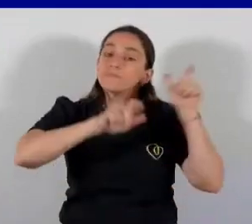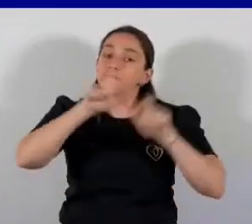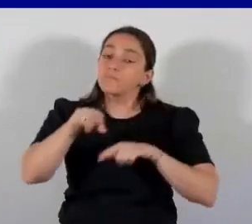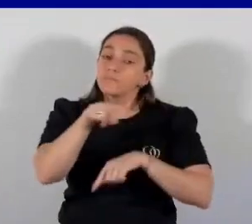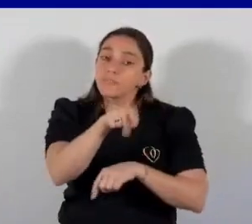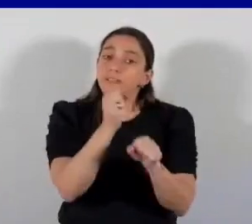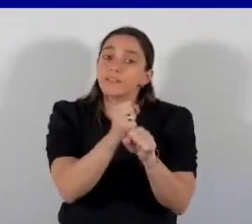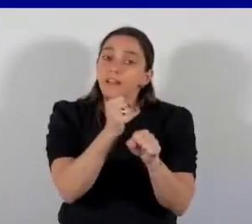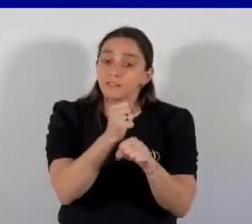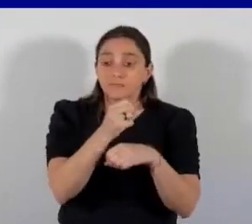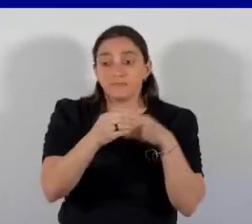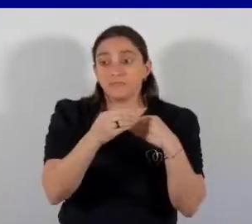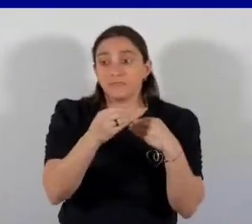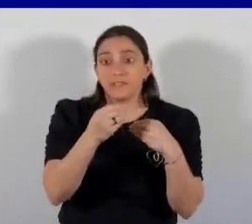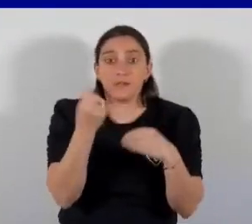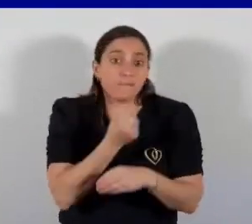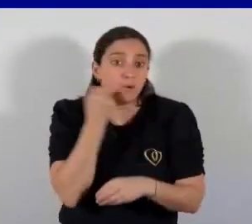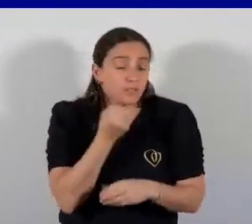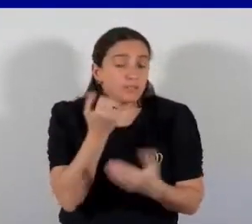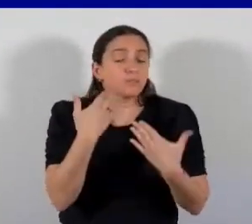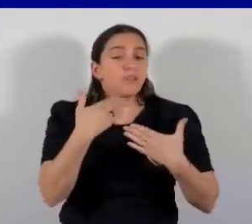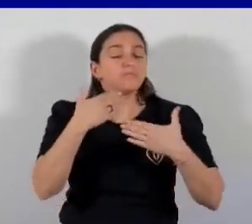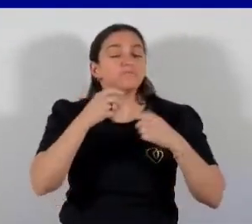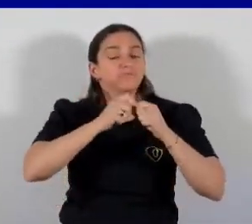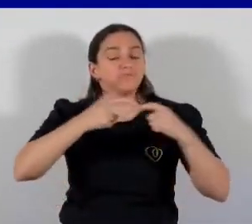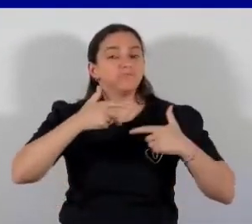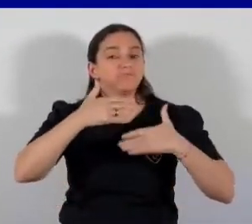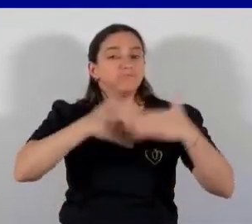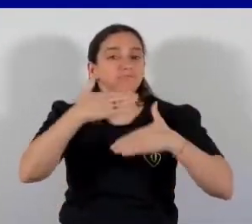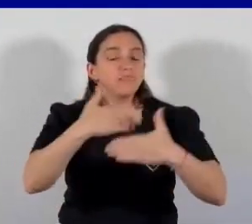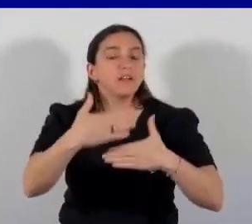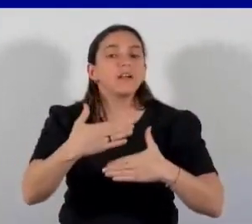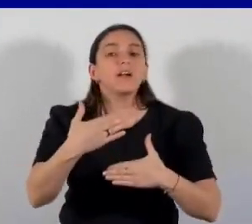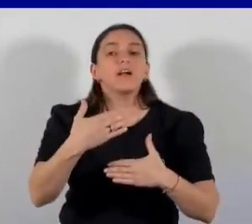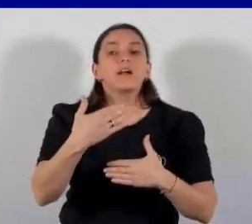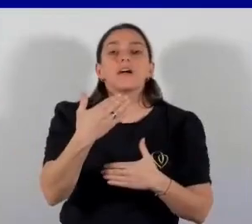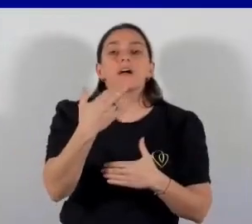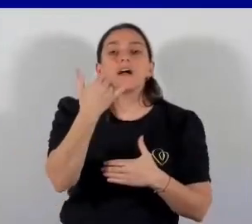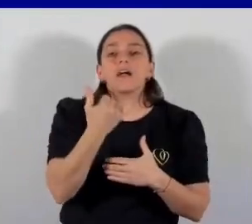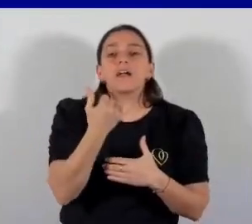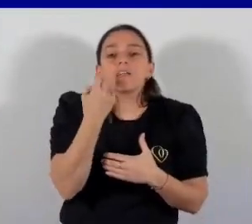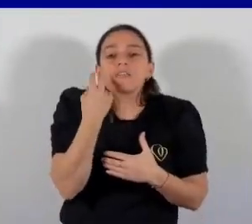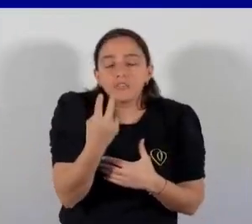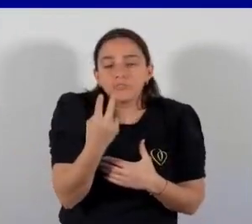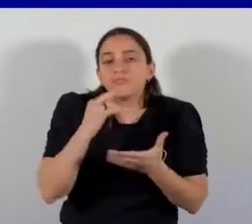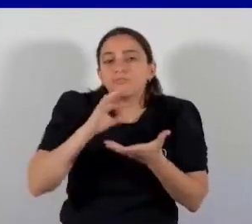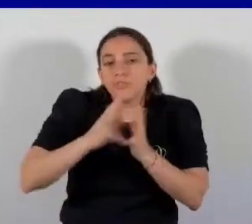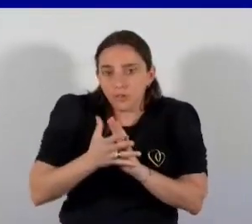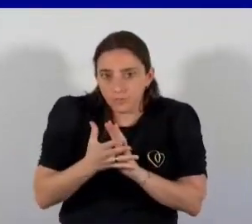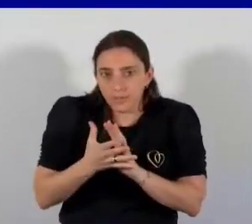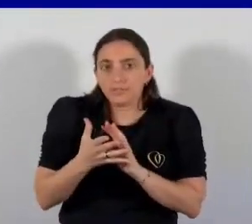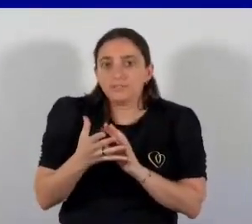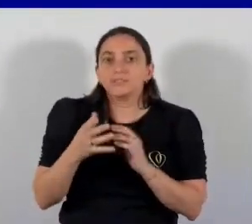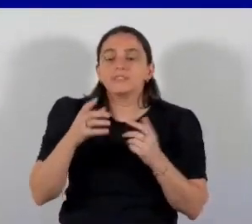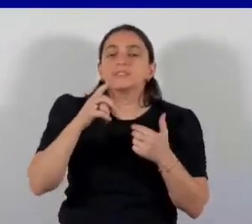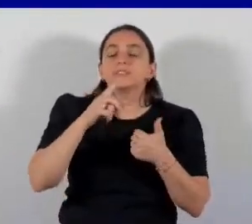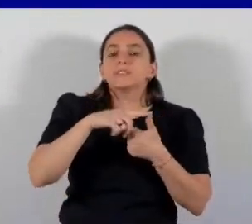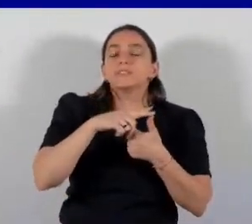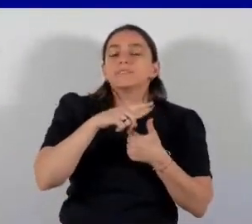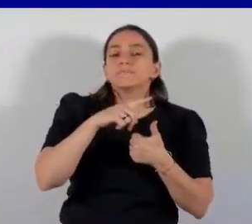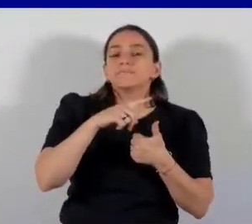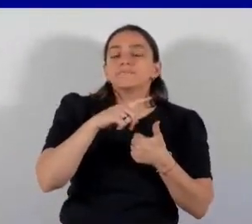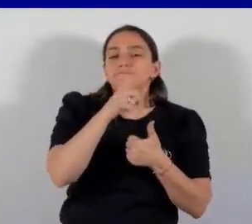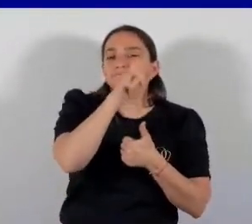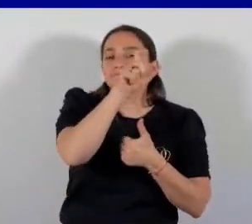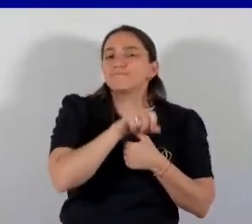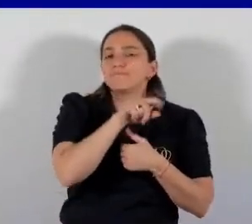el crecimiento y tiene dos tipos de and it has 2 types of human capital. tiene lo que se llama el capital humano